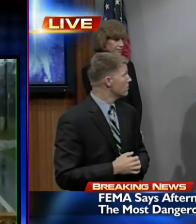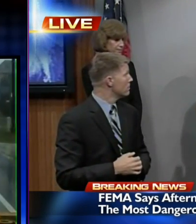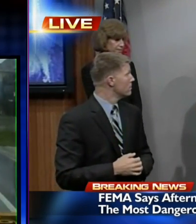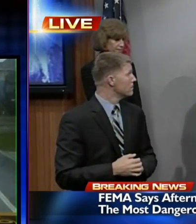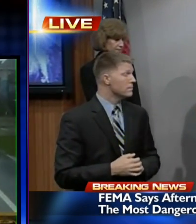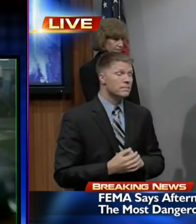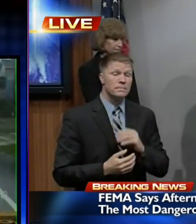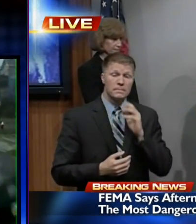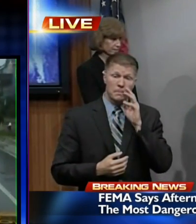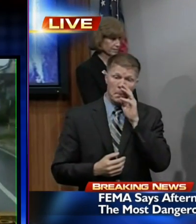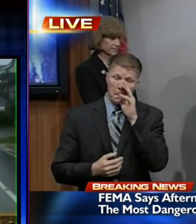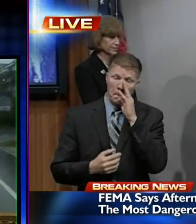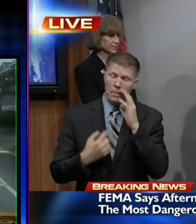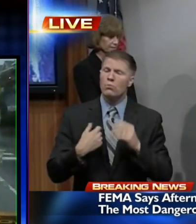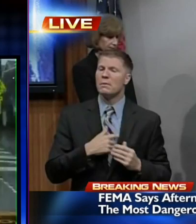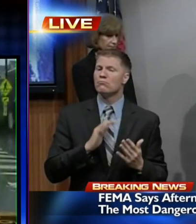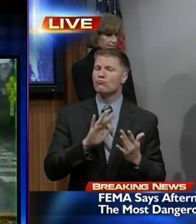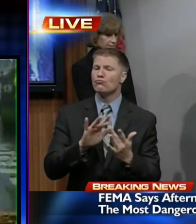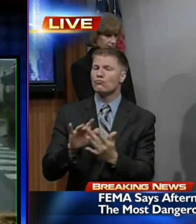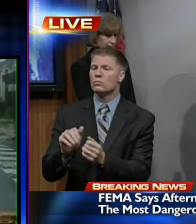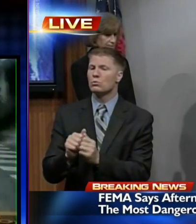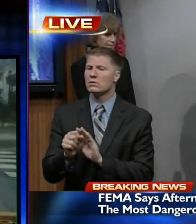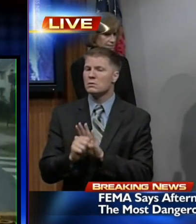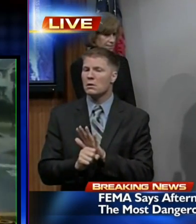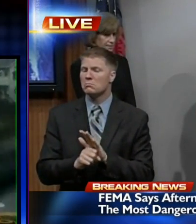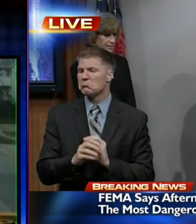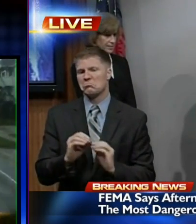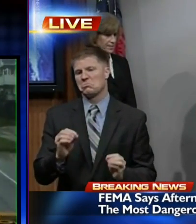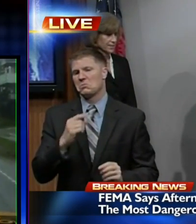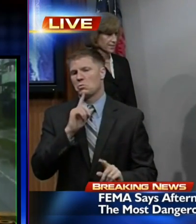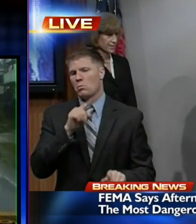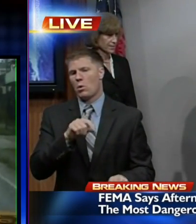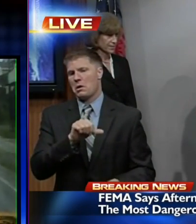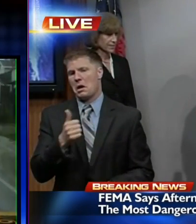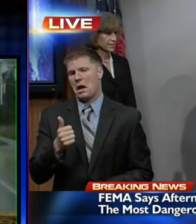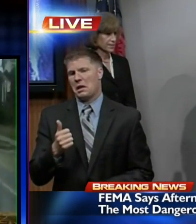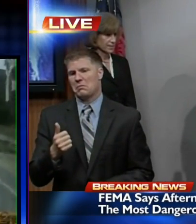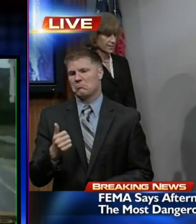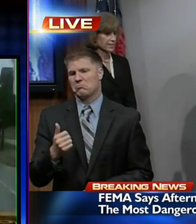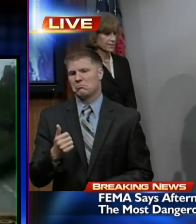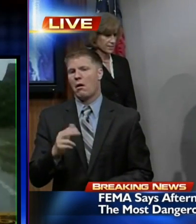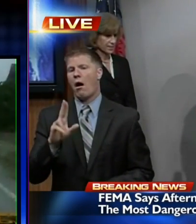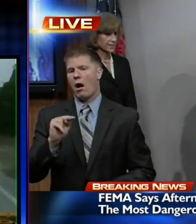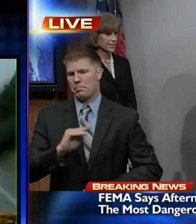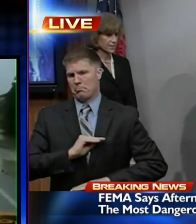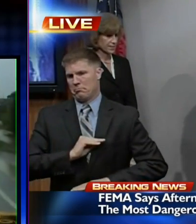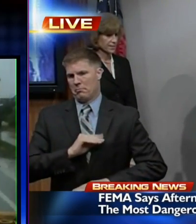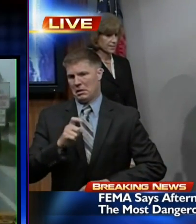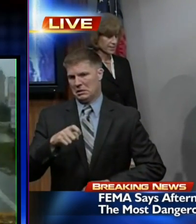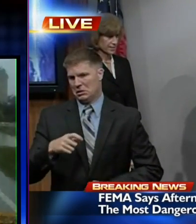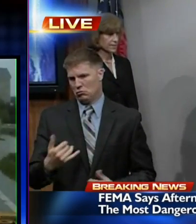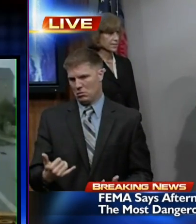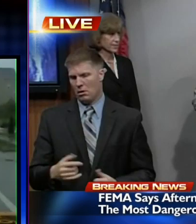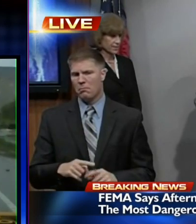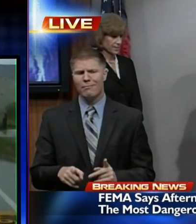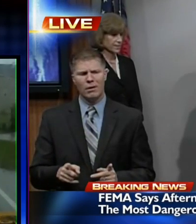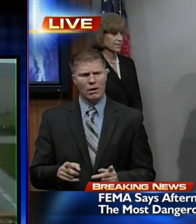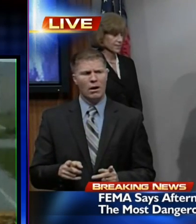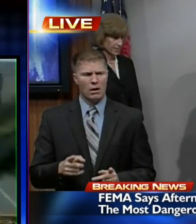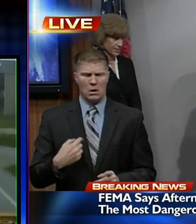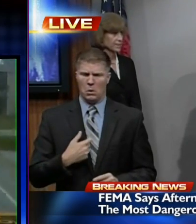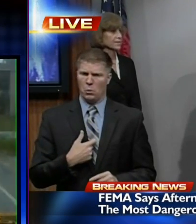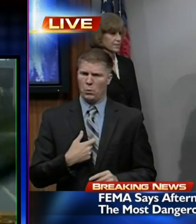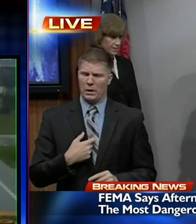in regular touch with the states. None of them have reported any unmet needs right now. But again, we're really at